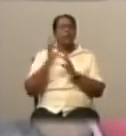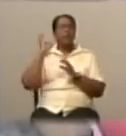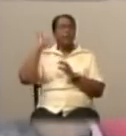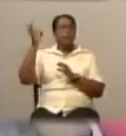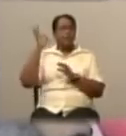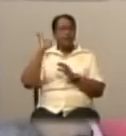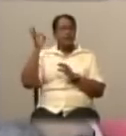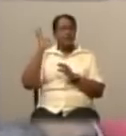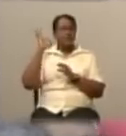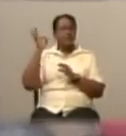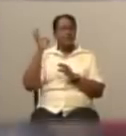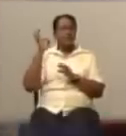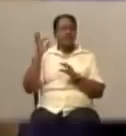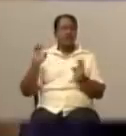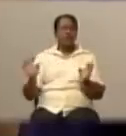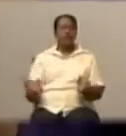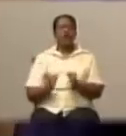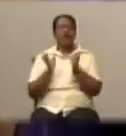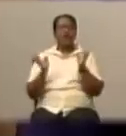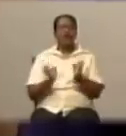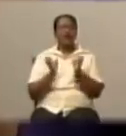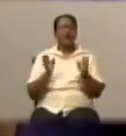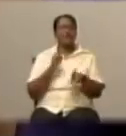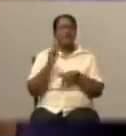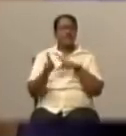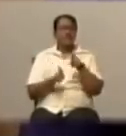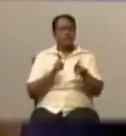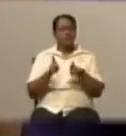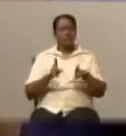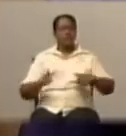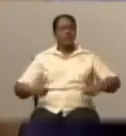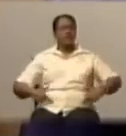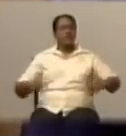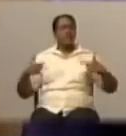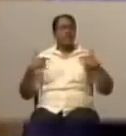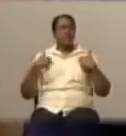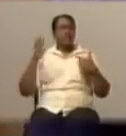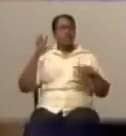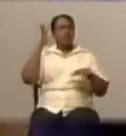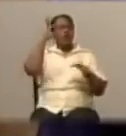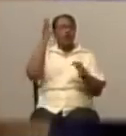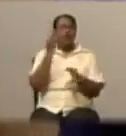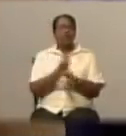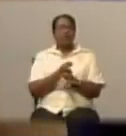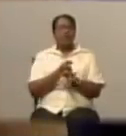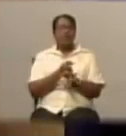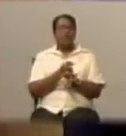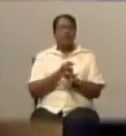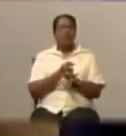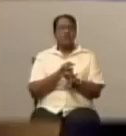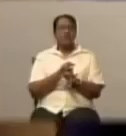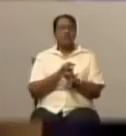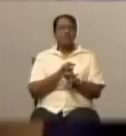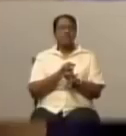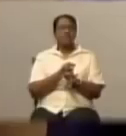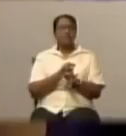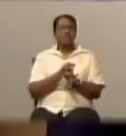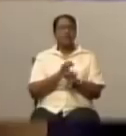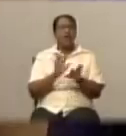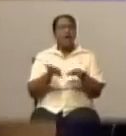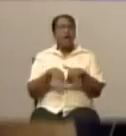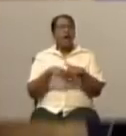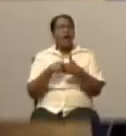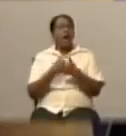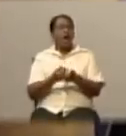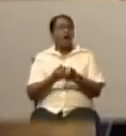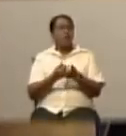we will encourage people to see how you are living your faith, how you are living your attachment to the Lord, how